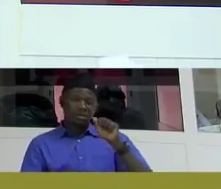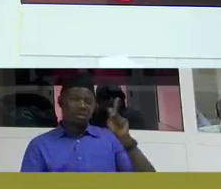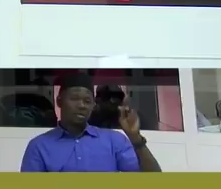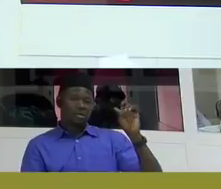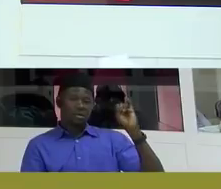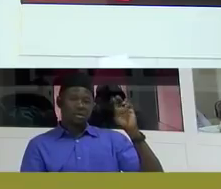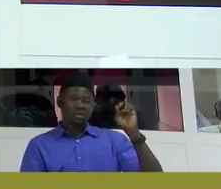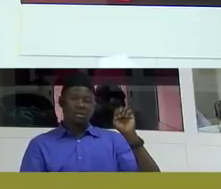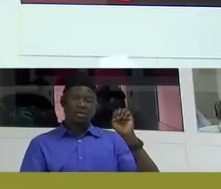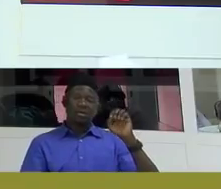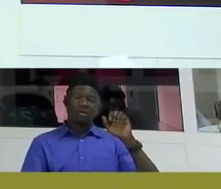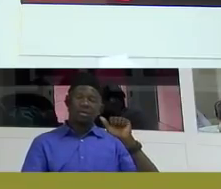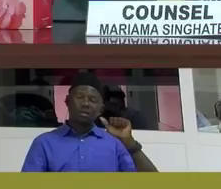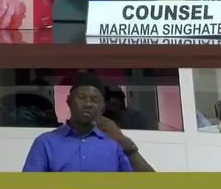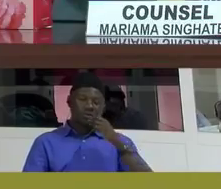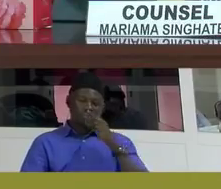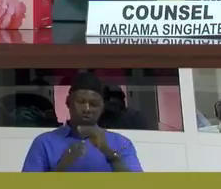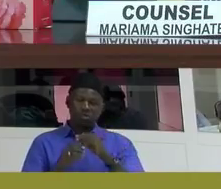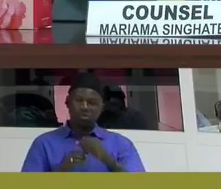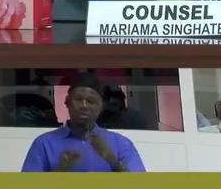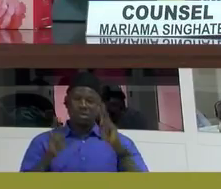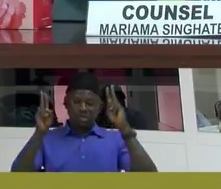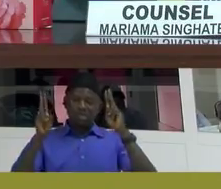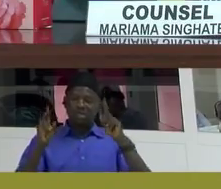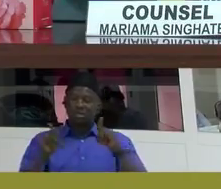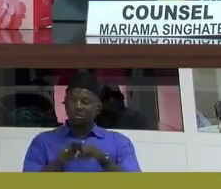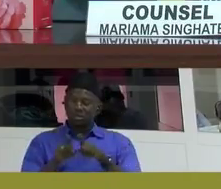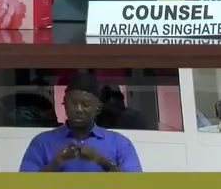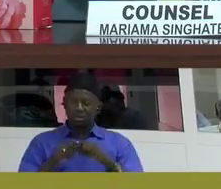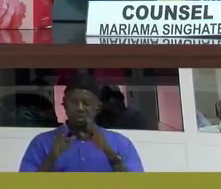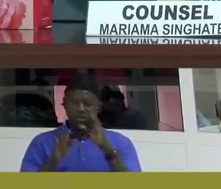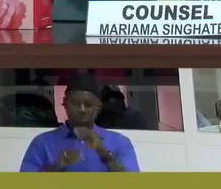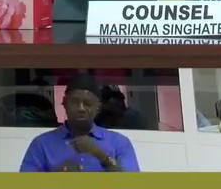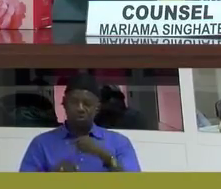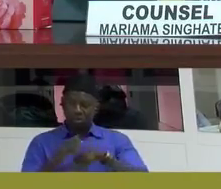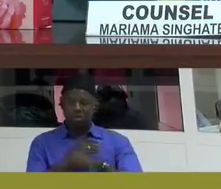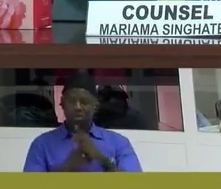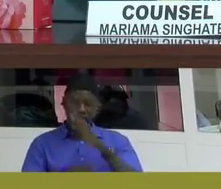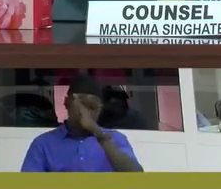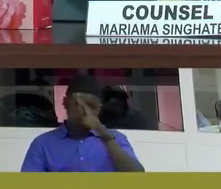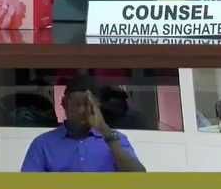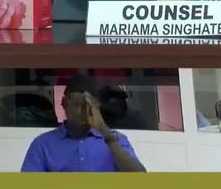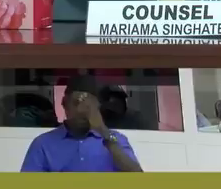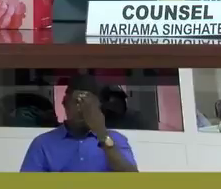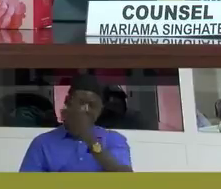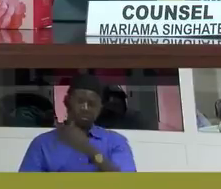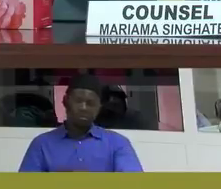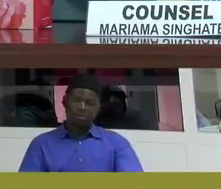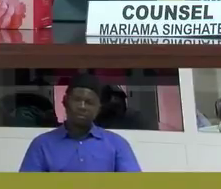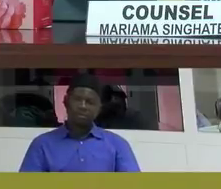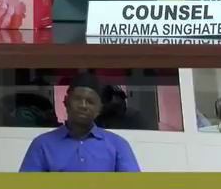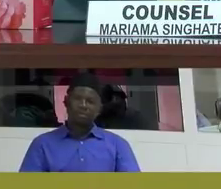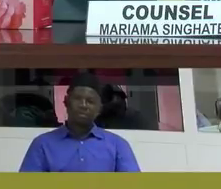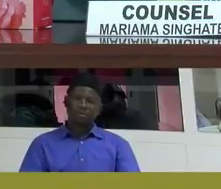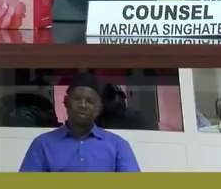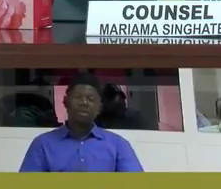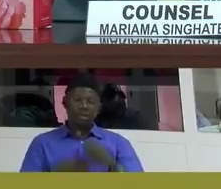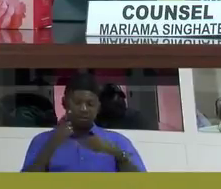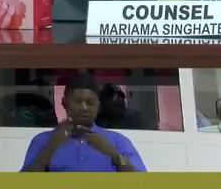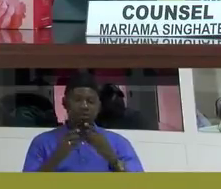Same pattern. Well, we would come to that, what Yahya said about Christians in Birkama.